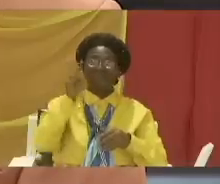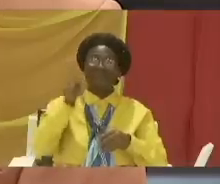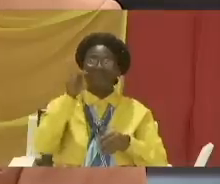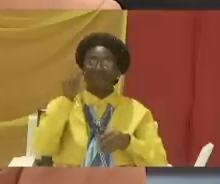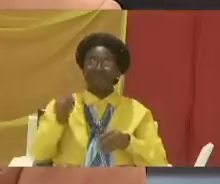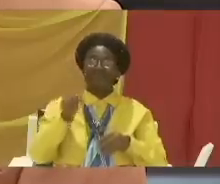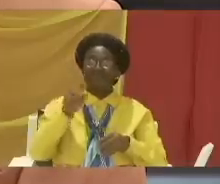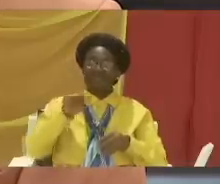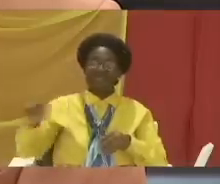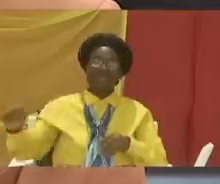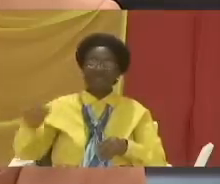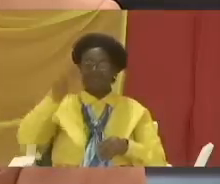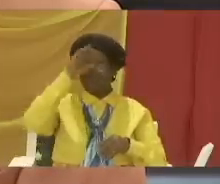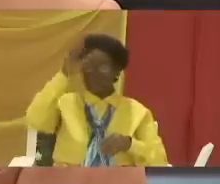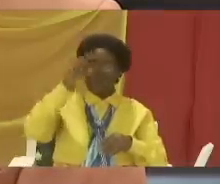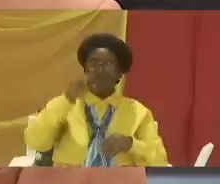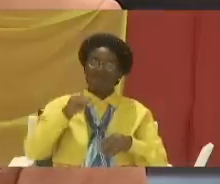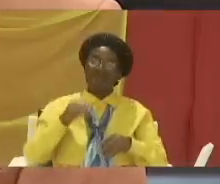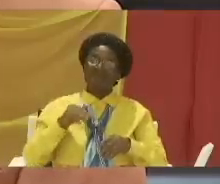a man